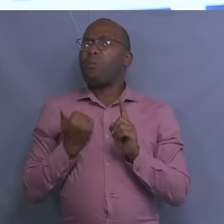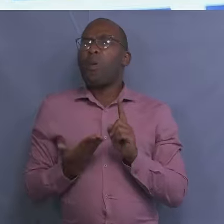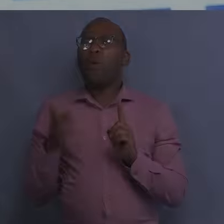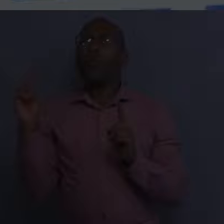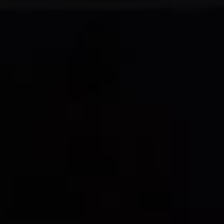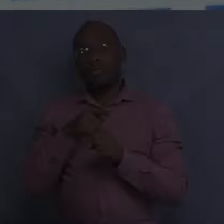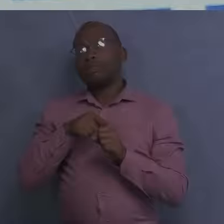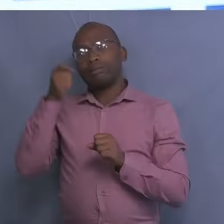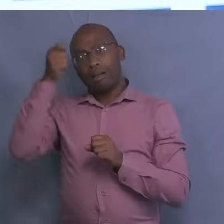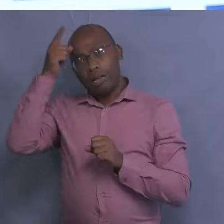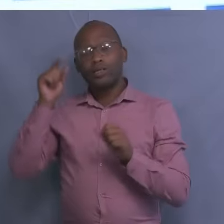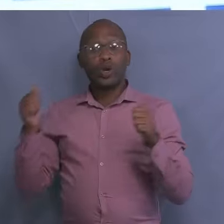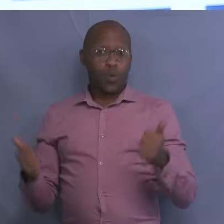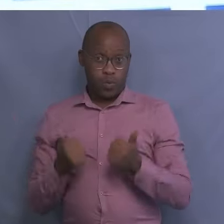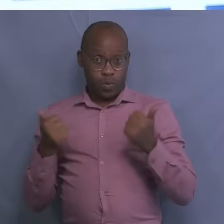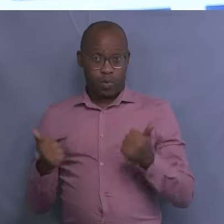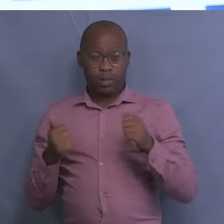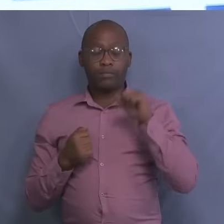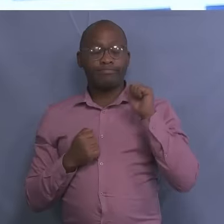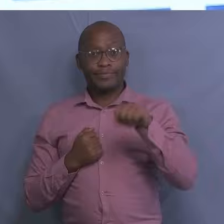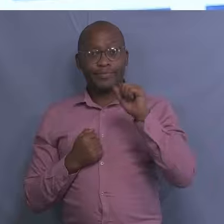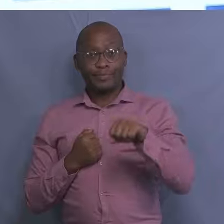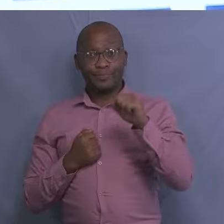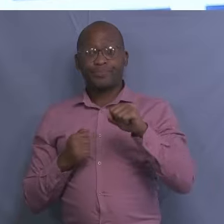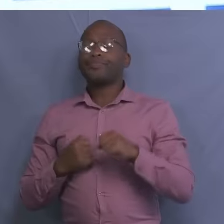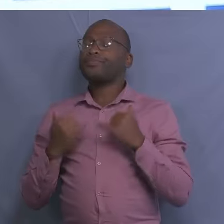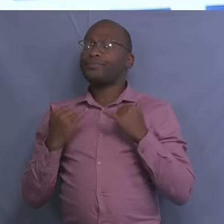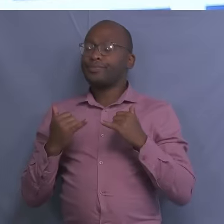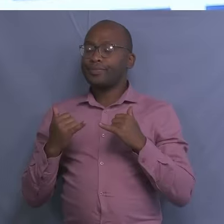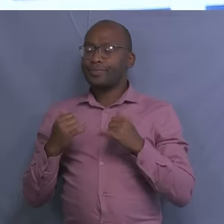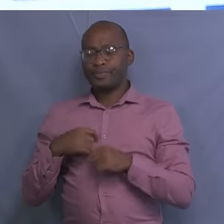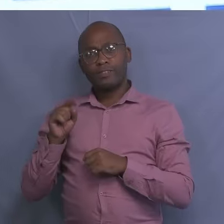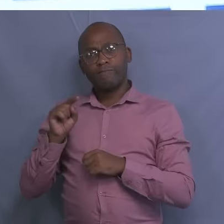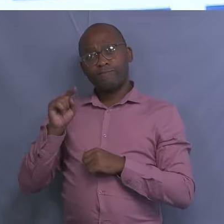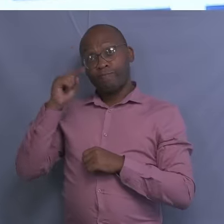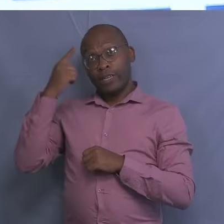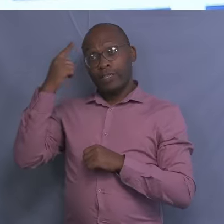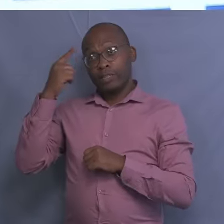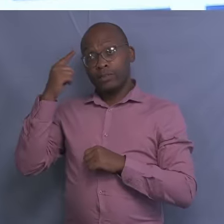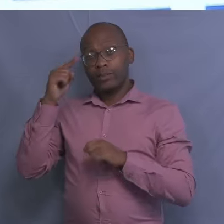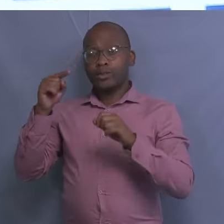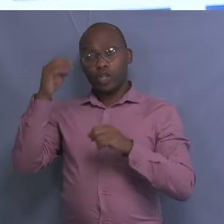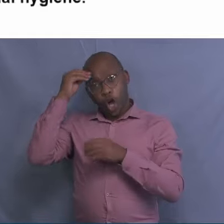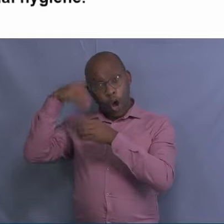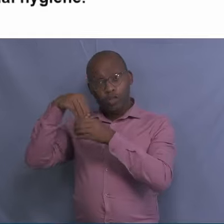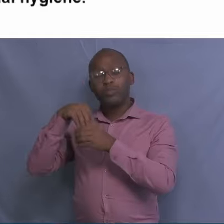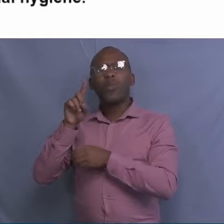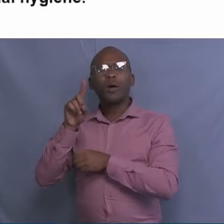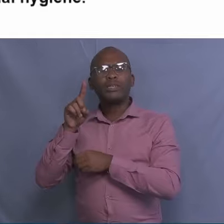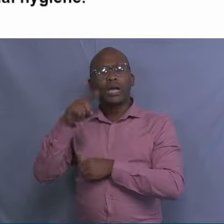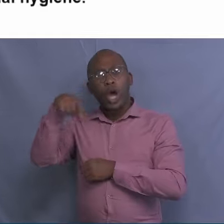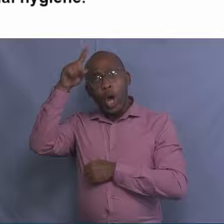Conditions of Employment. So let's start with our key concepts. So we have professional image.